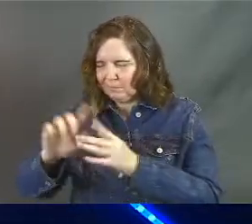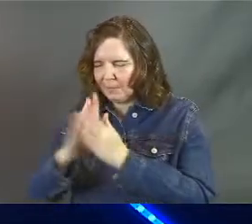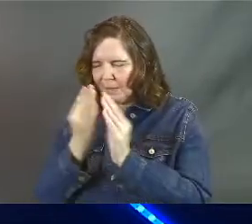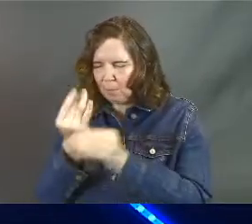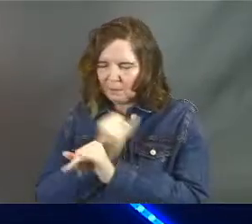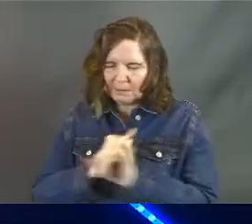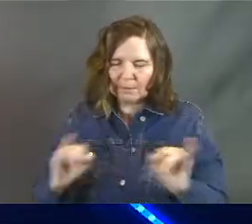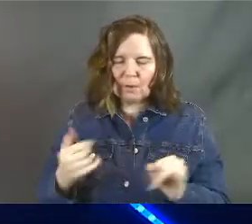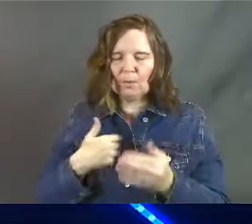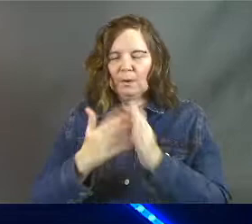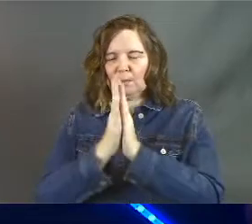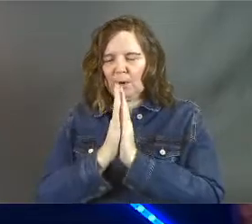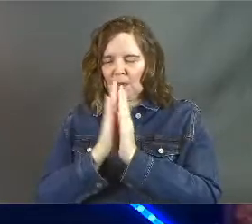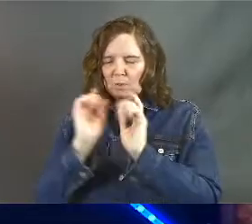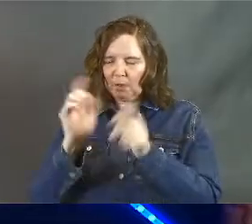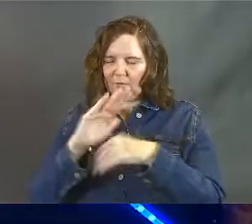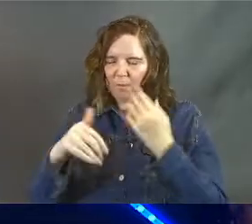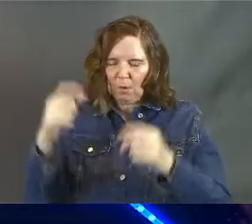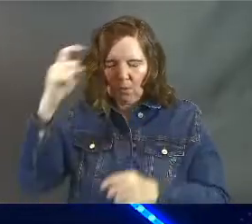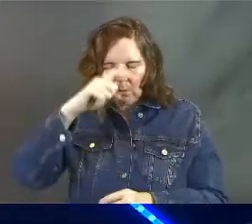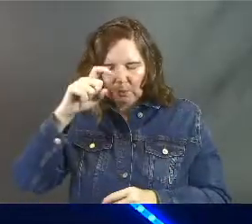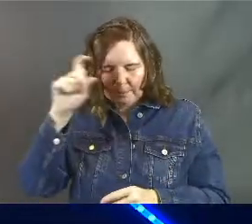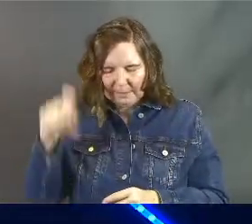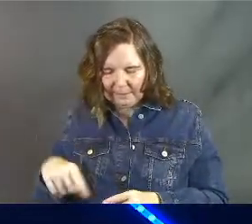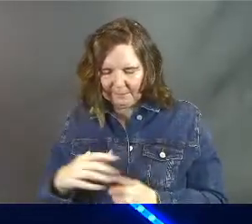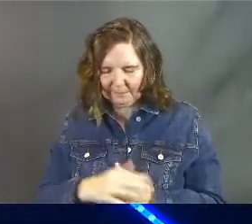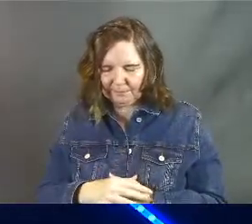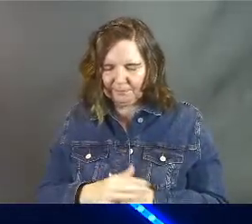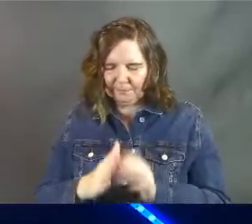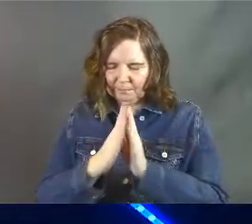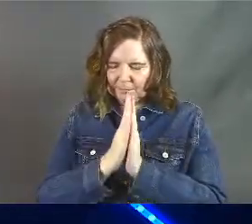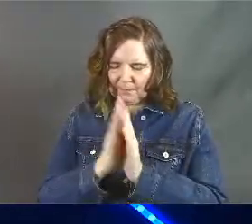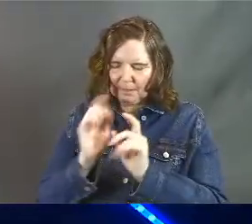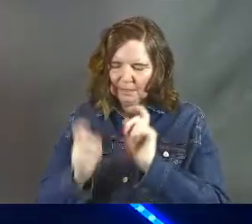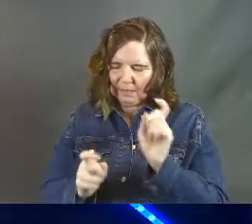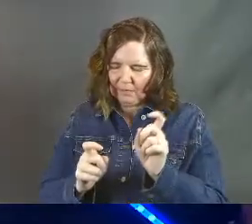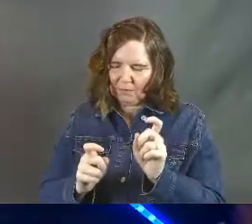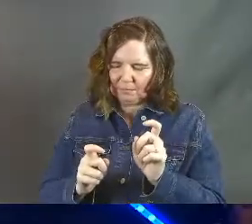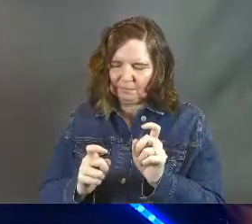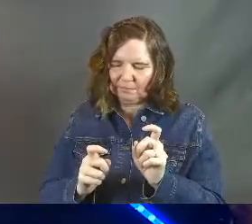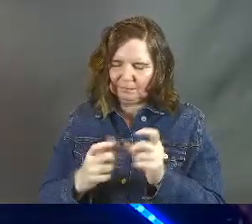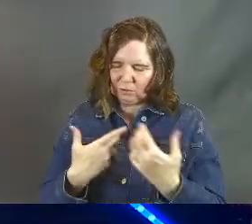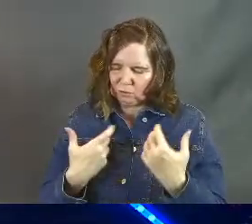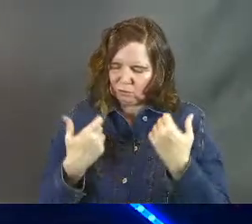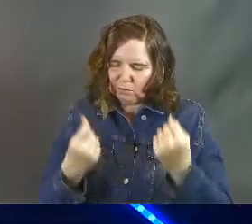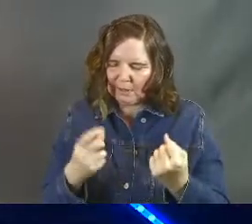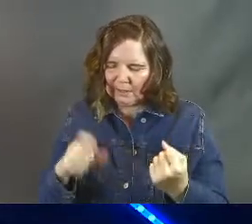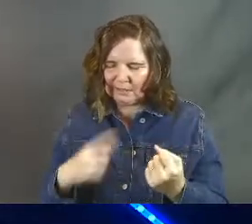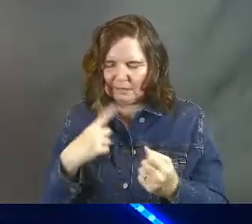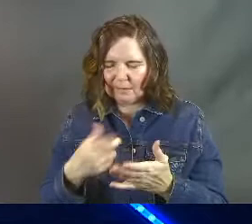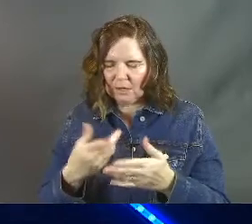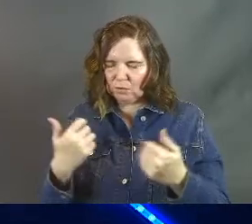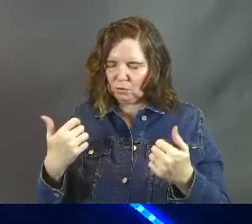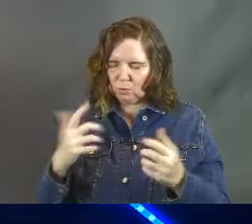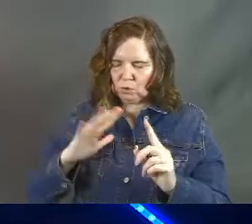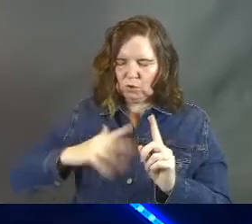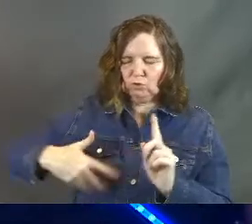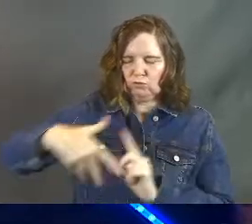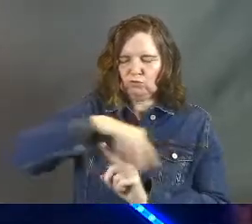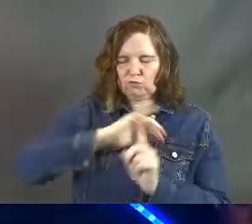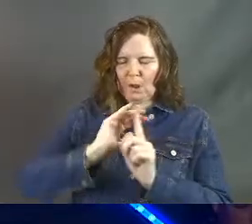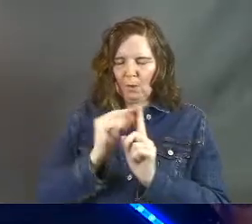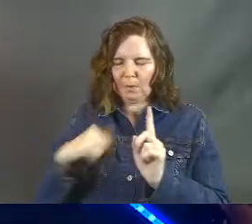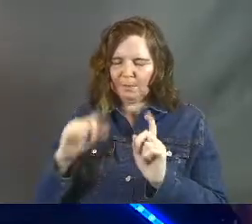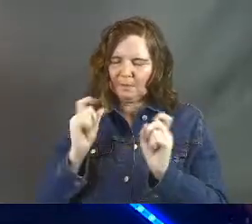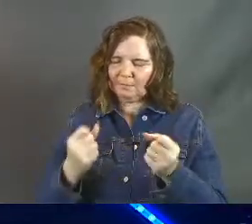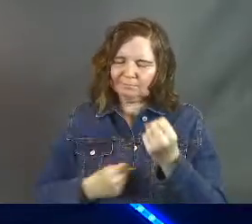become more independent, Jesus, we pray that You just give them all the wisdom that they need. Pray that You give them the discernment and the strength that they need. Lord, we pray that You surround them, God,